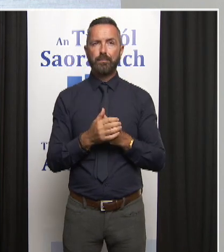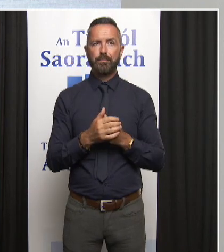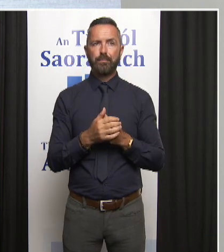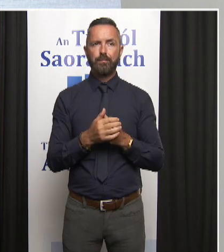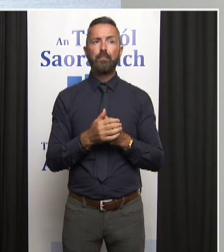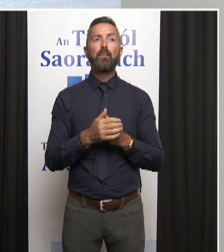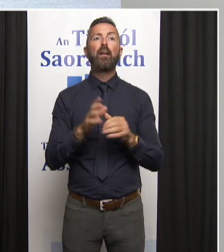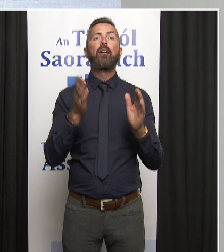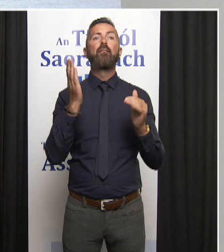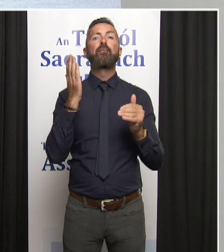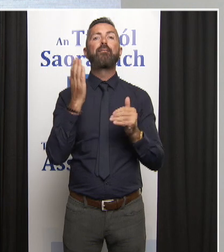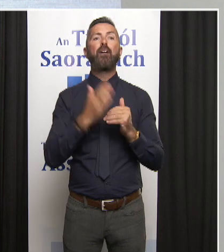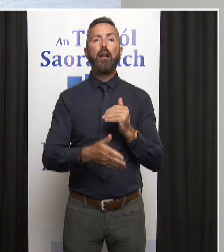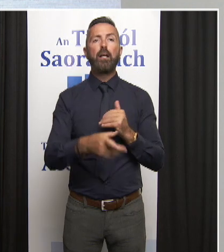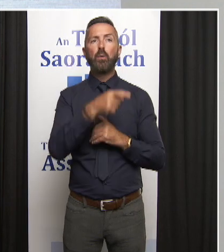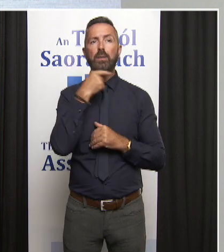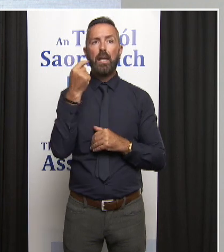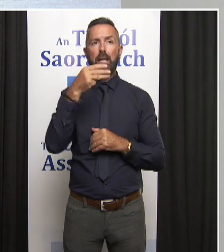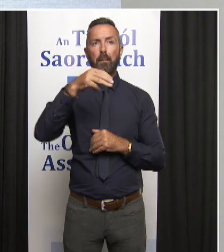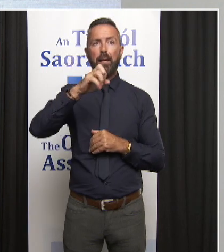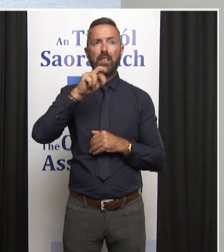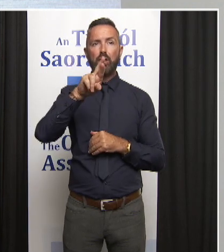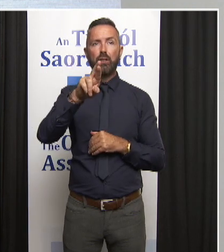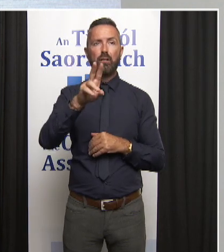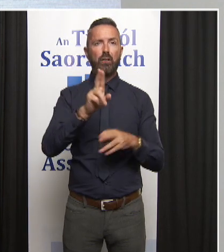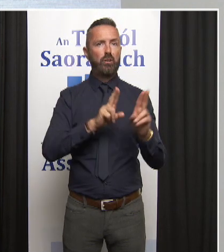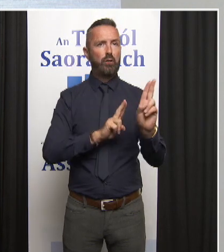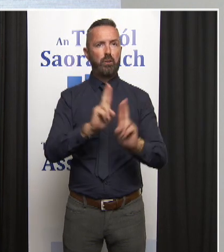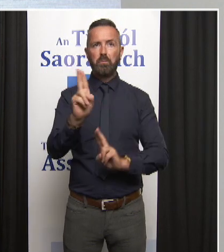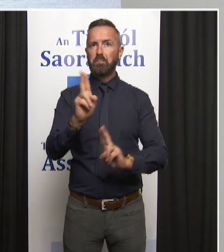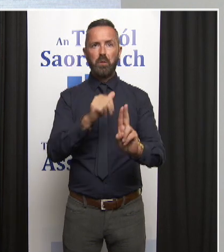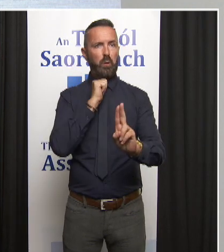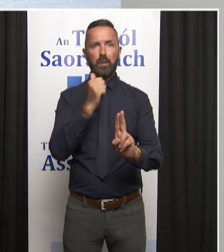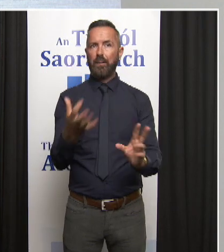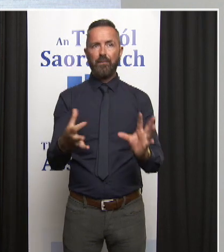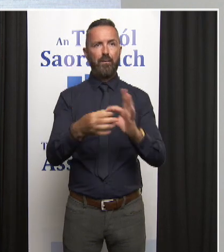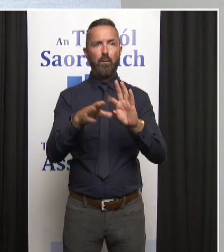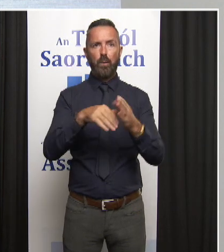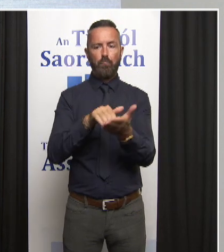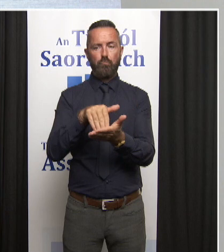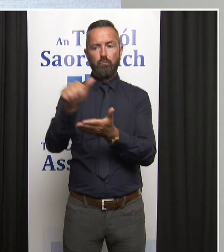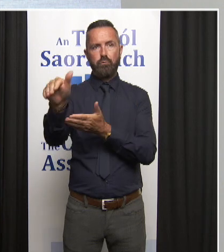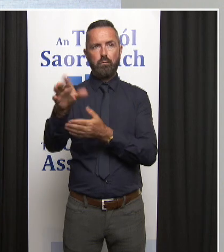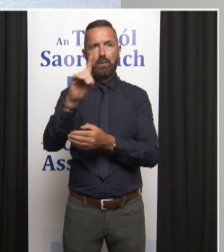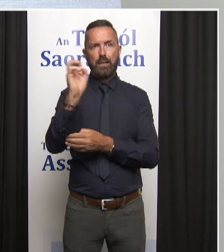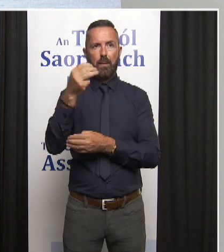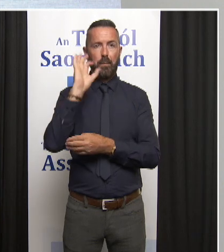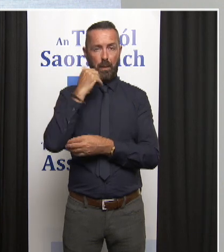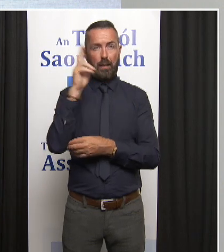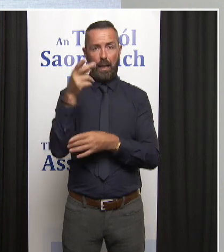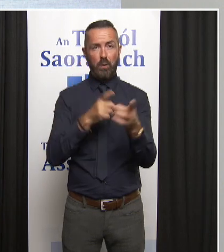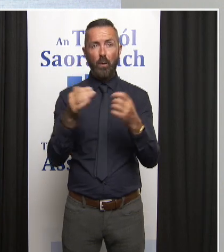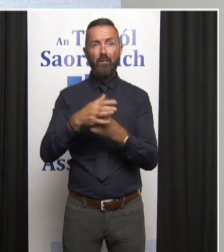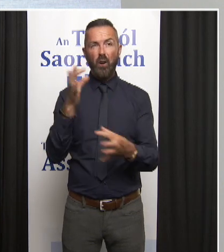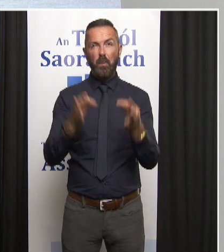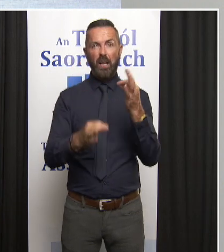that the minister shouldn't have any role in the removal of the DEM, because you wouldn't want it to be politically motivated,